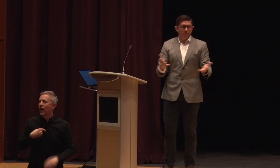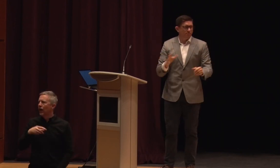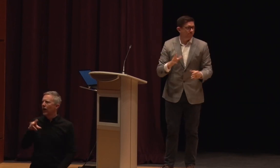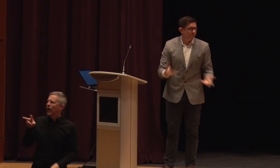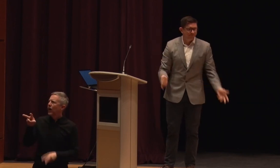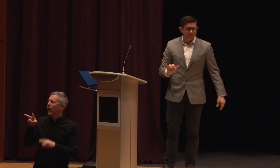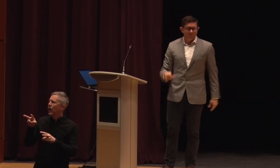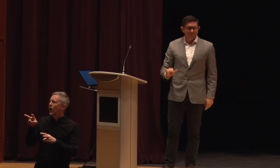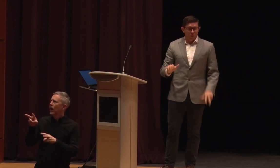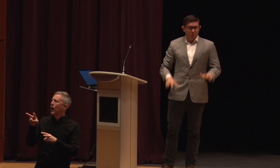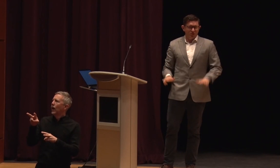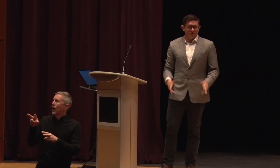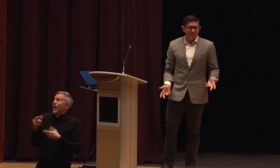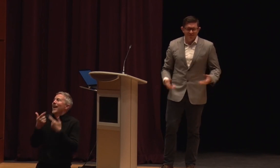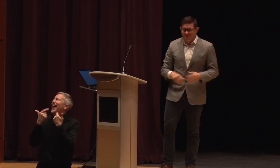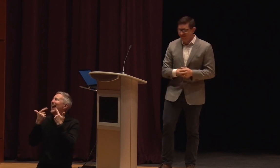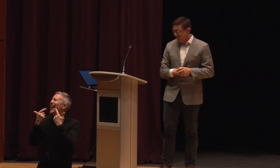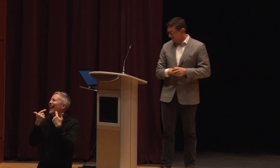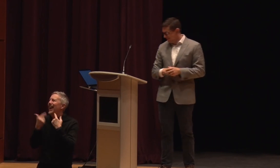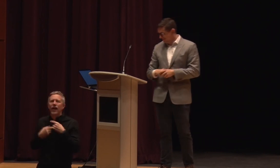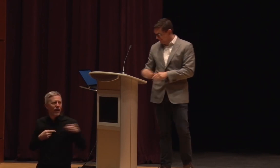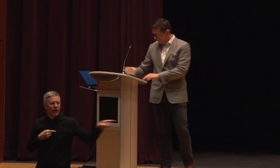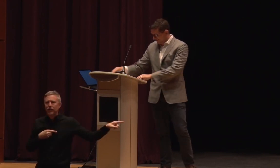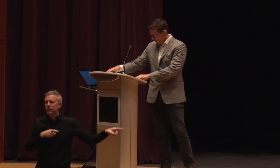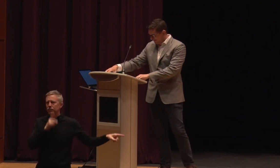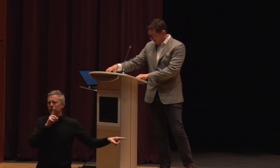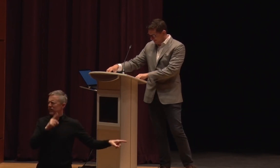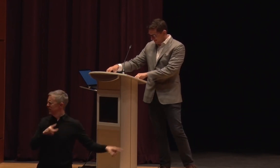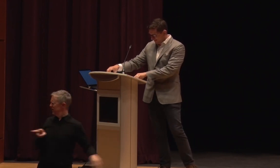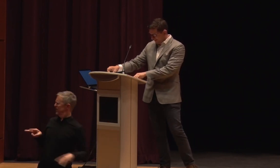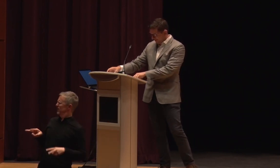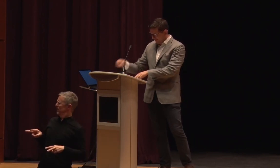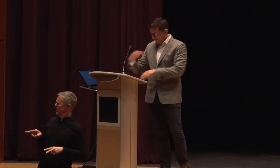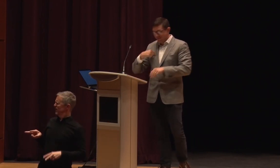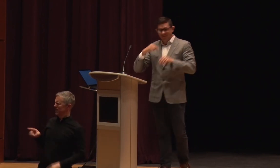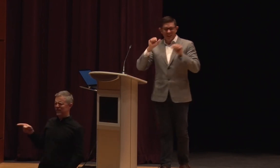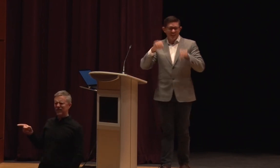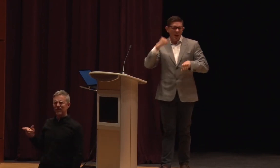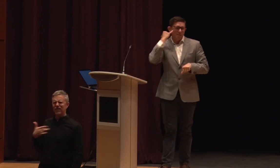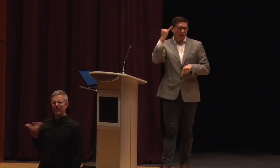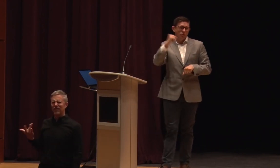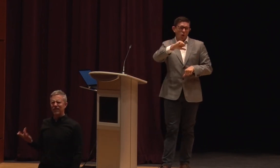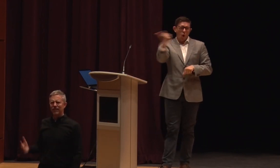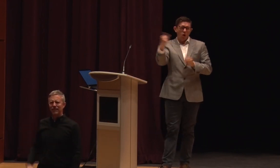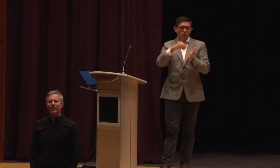just kind of looks at me. You know, I mean, it's a little bit awkward.